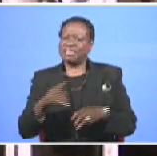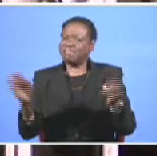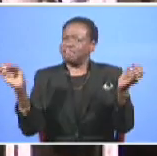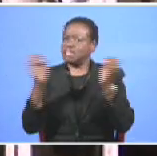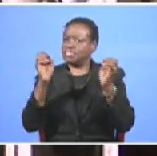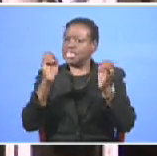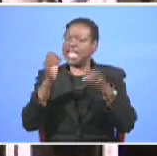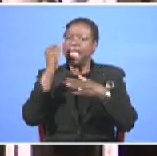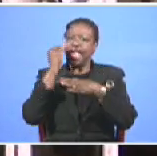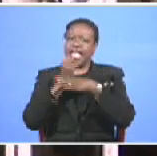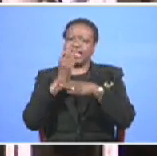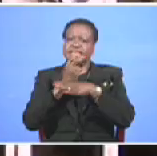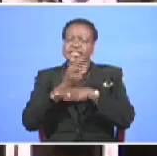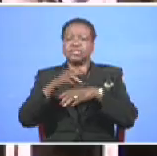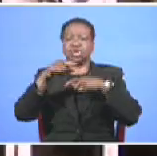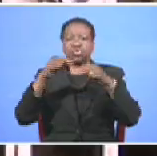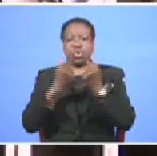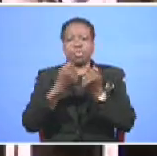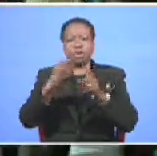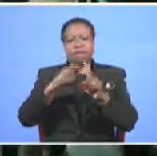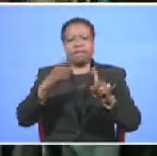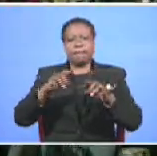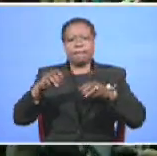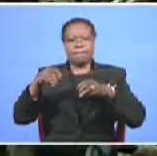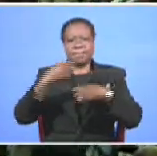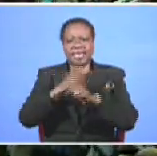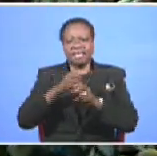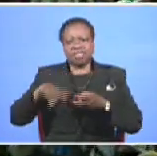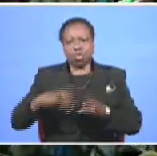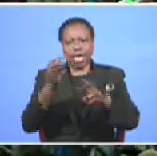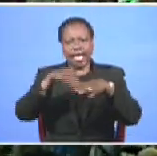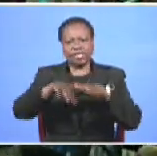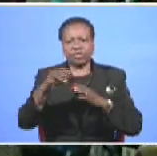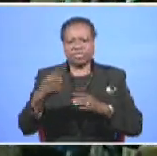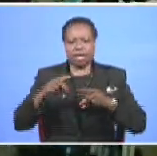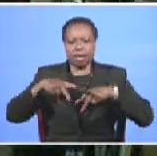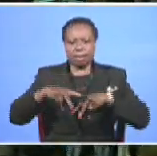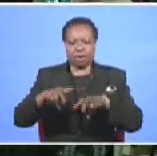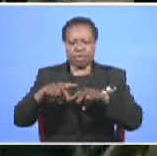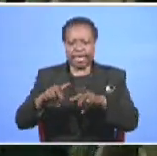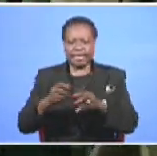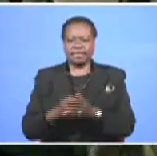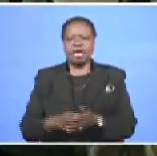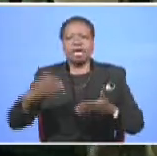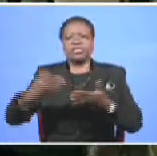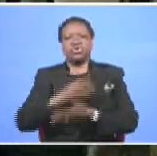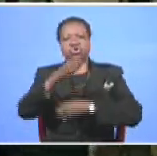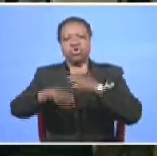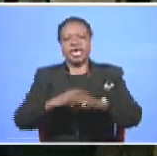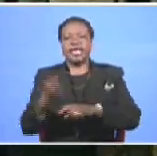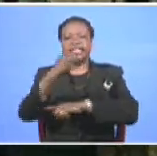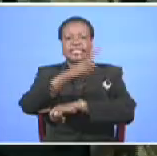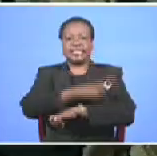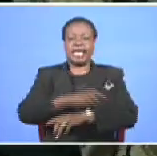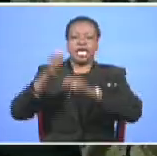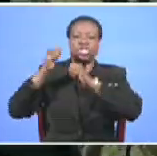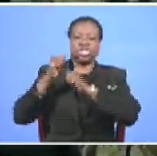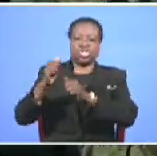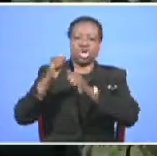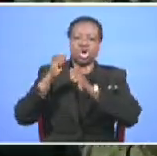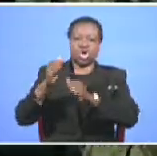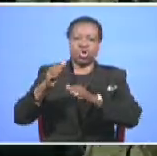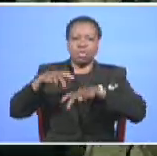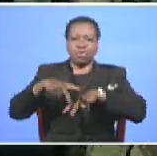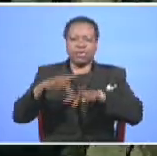groups from making their way into the parades. Now, the New Year's Day Junkanoo parade lineup will also be a